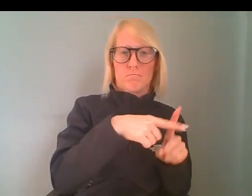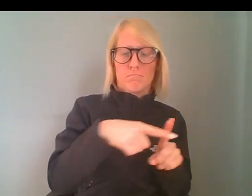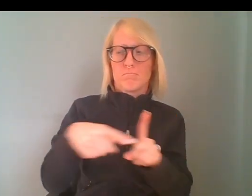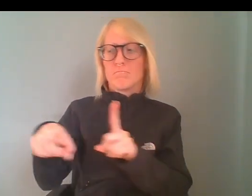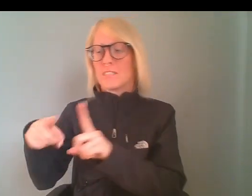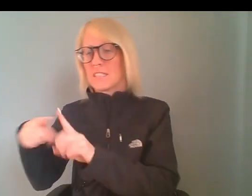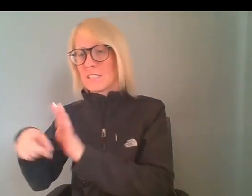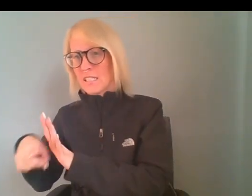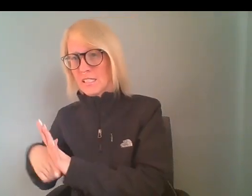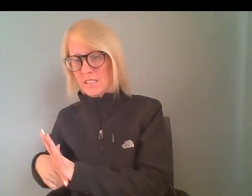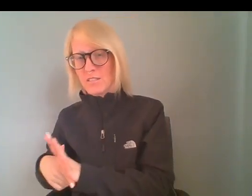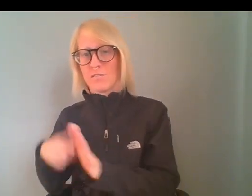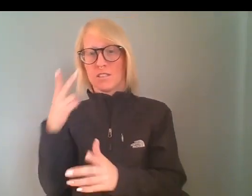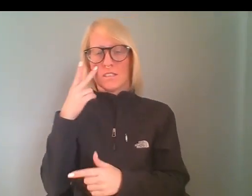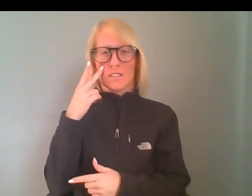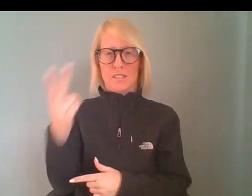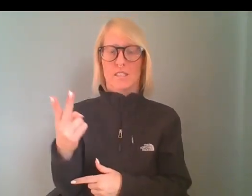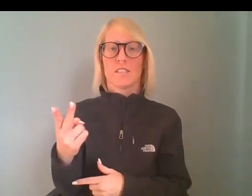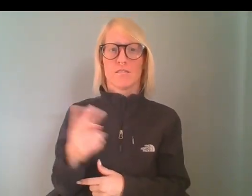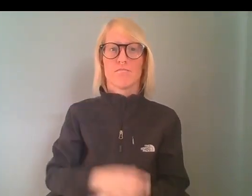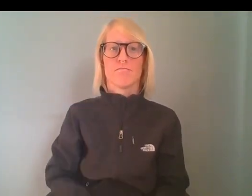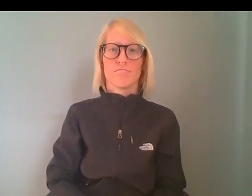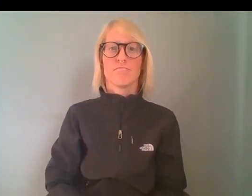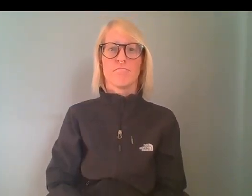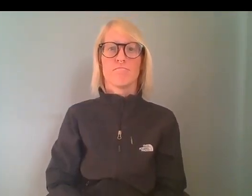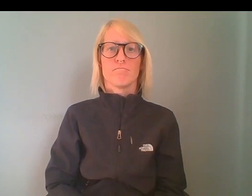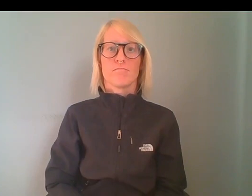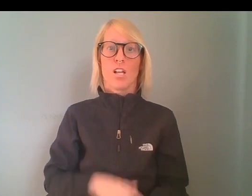spend some time surfing the web and see what other people are doing.